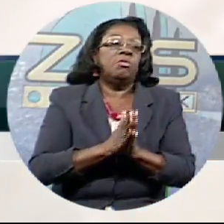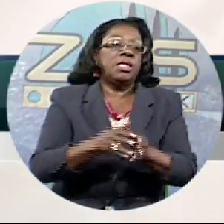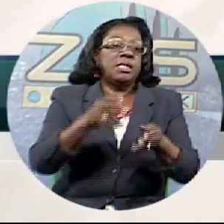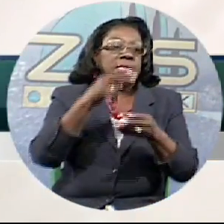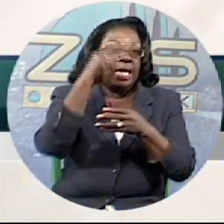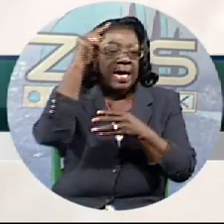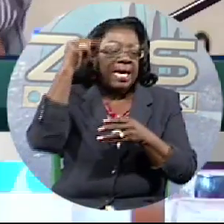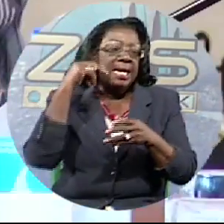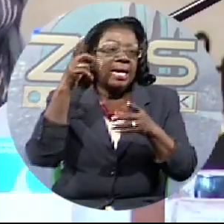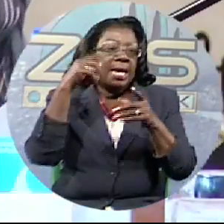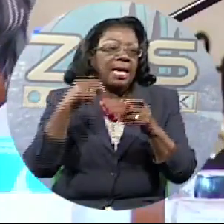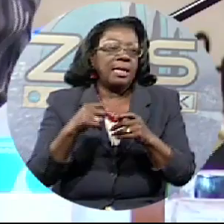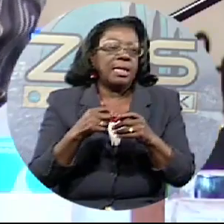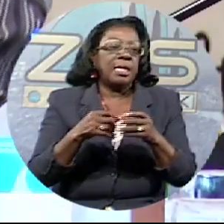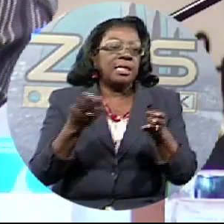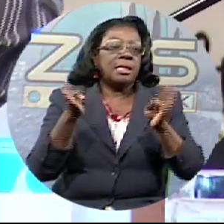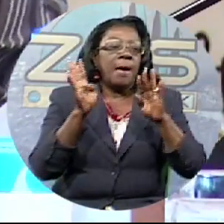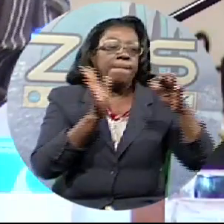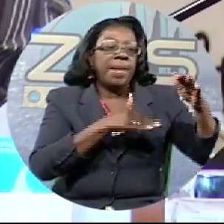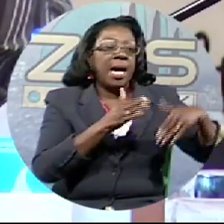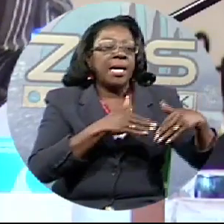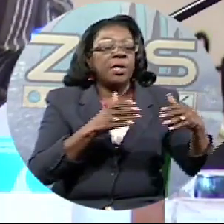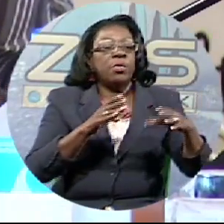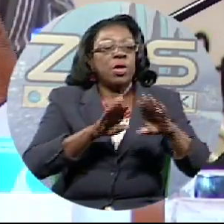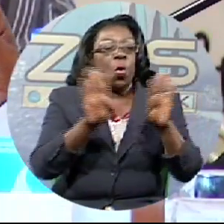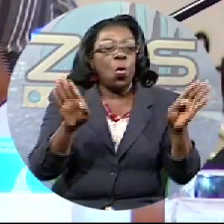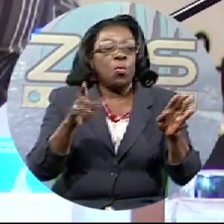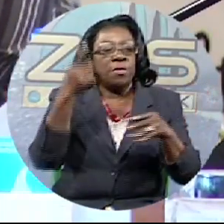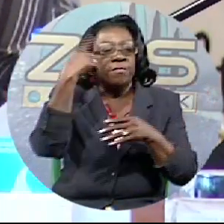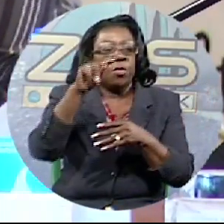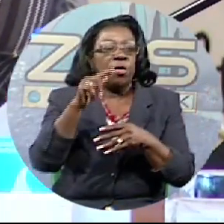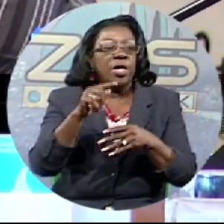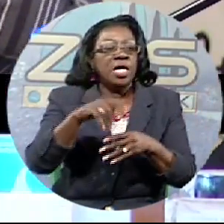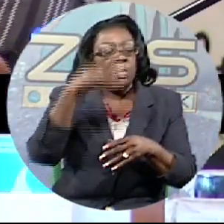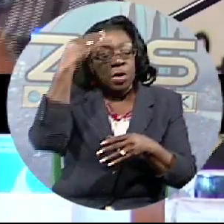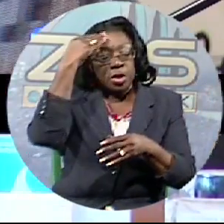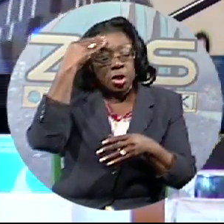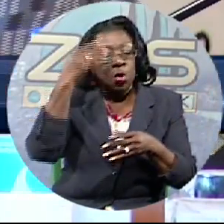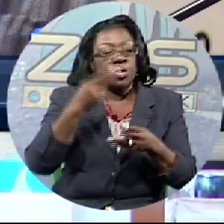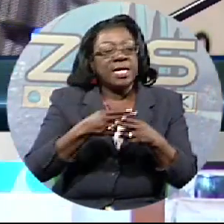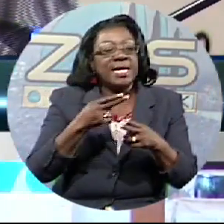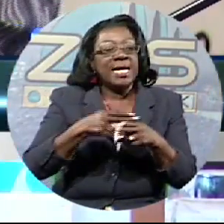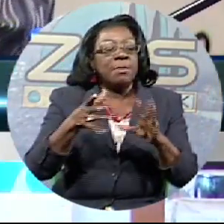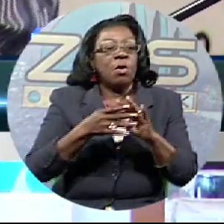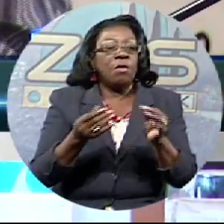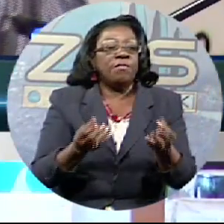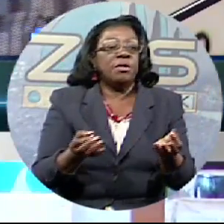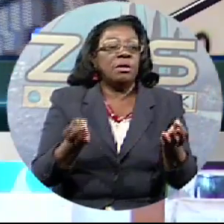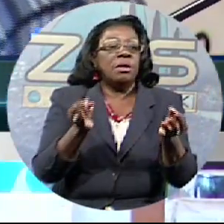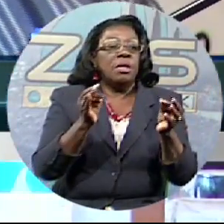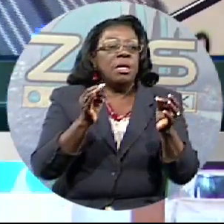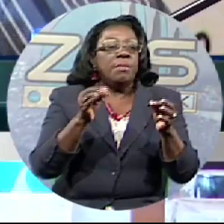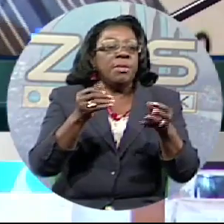open for. I want to know the name of the headliner, not today, now.